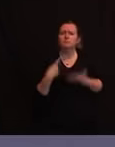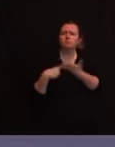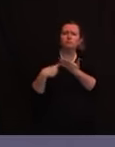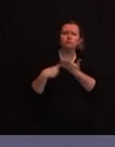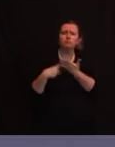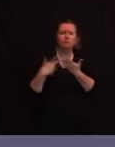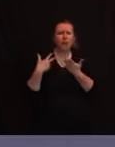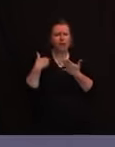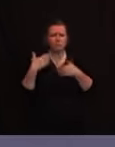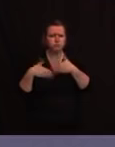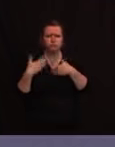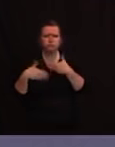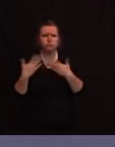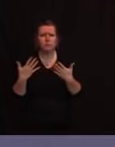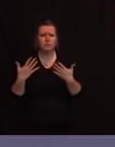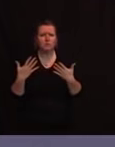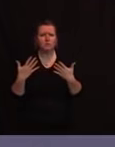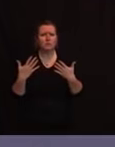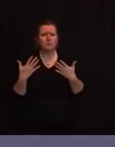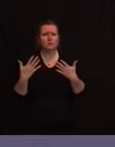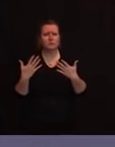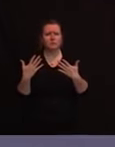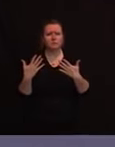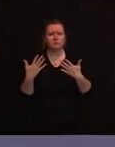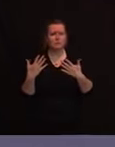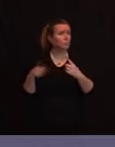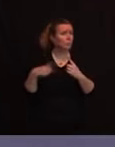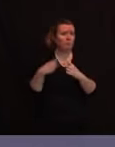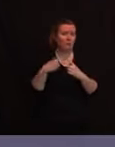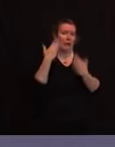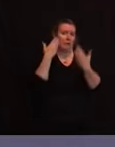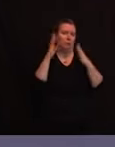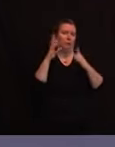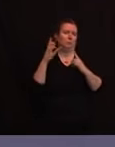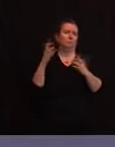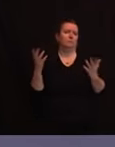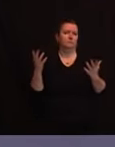progress that they're making. I don't know when it is, but I do know we're going to need it